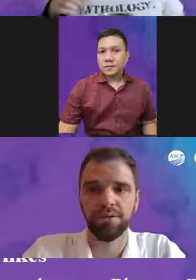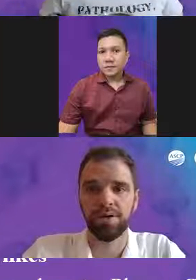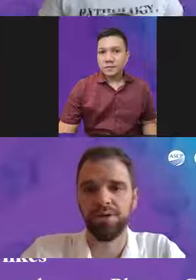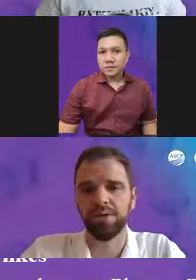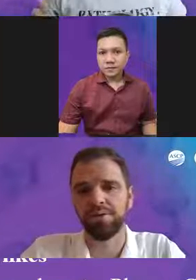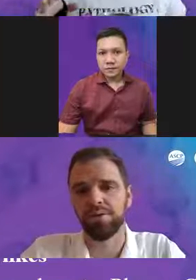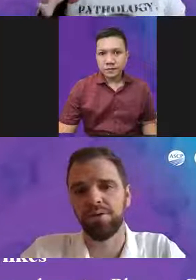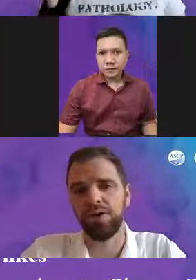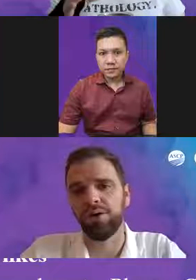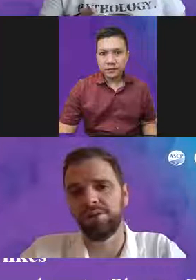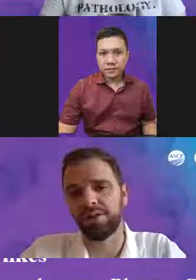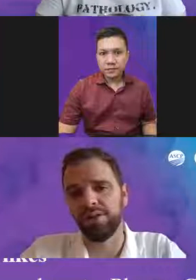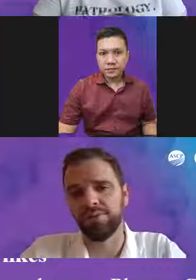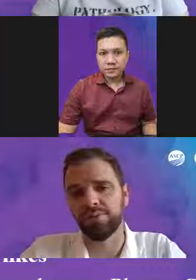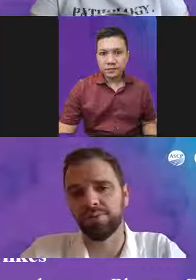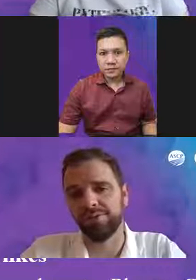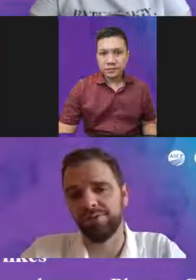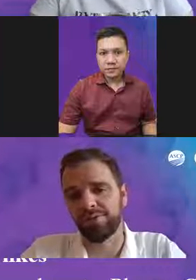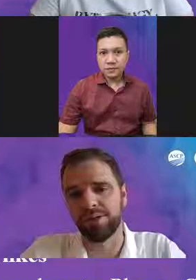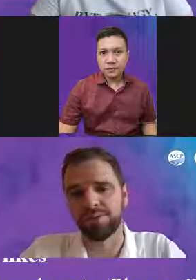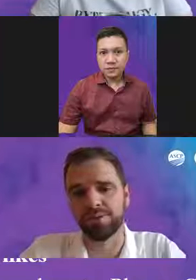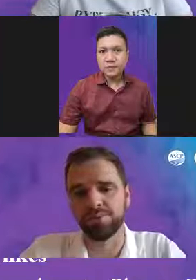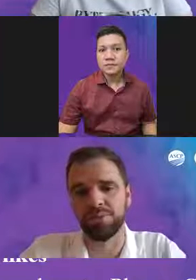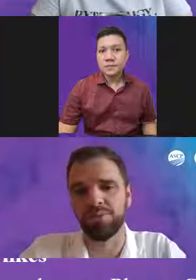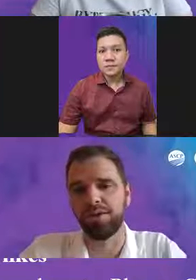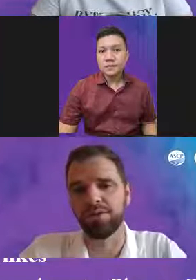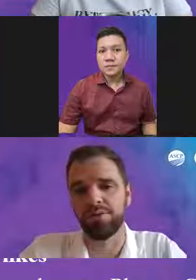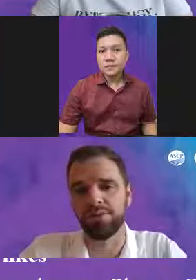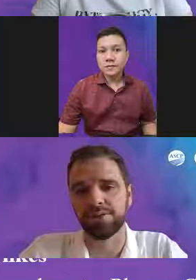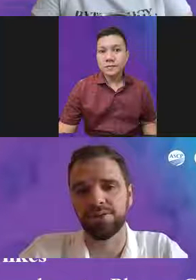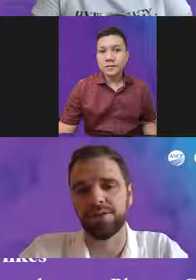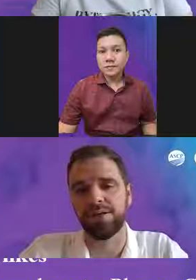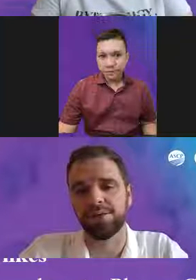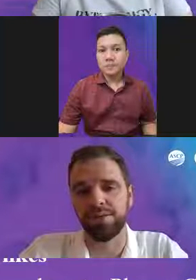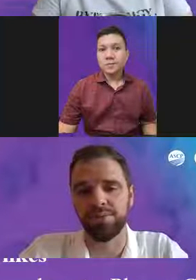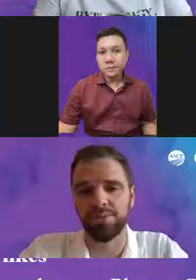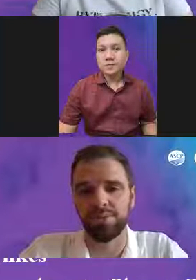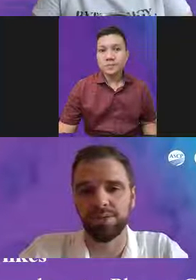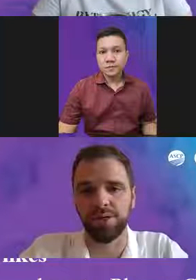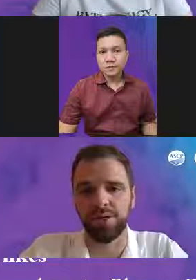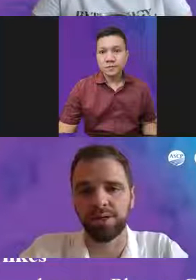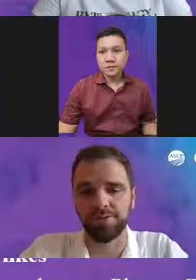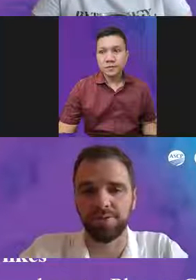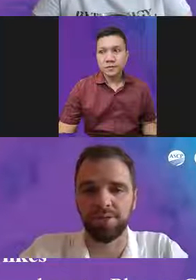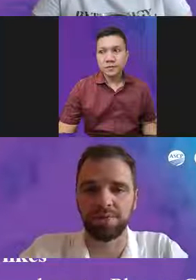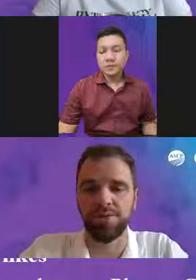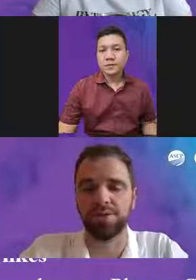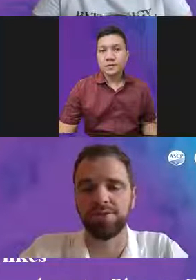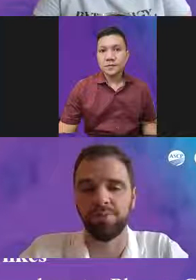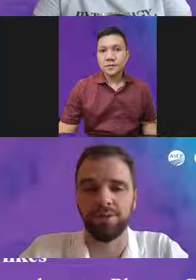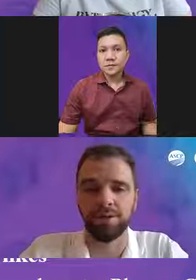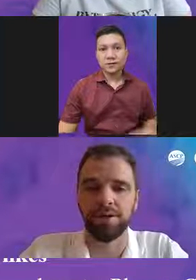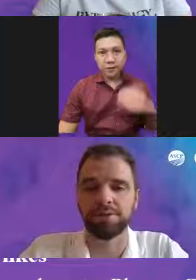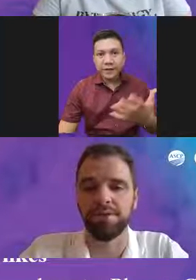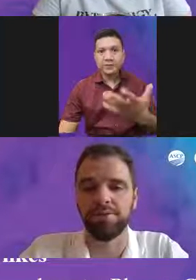Oh, that's what I was going to say. No, even the red cells in micro, the size of them, when we're looking at different